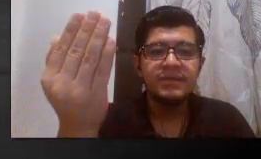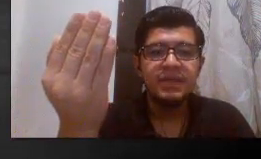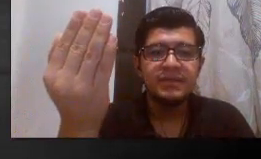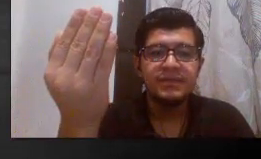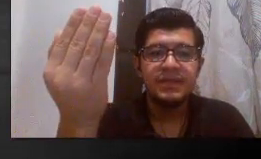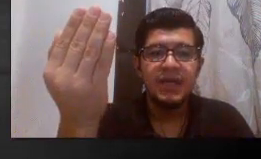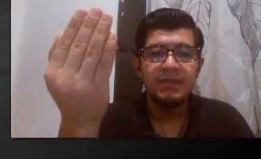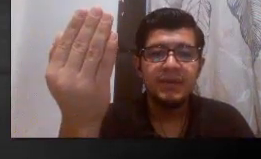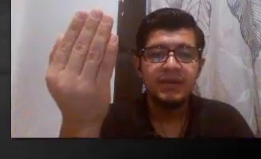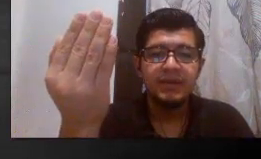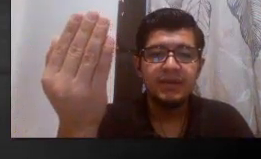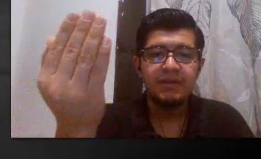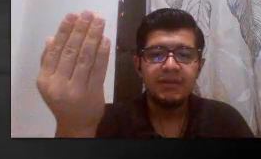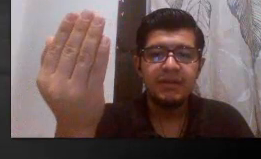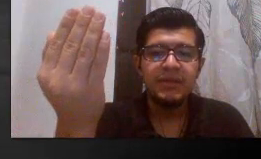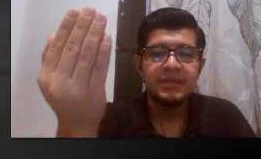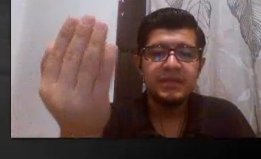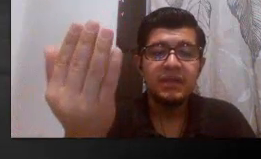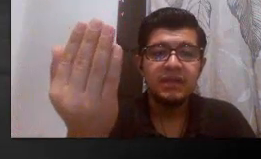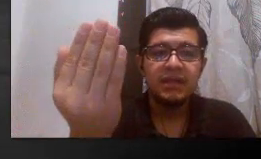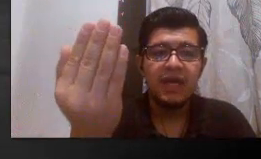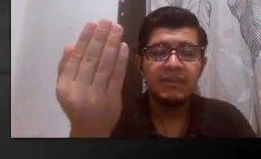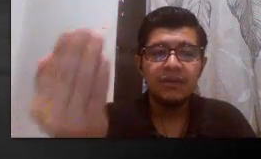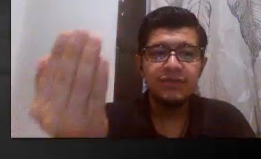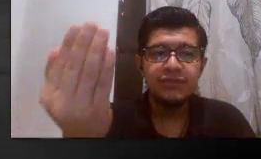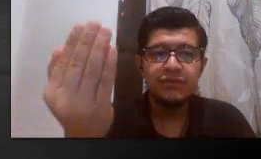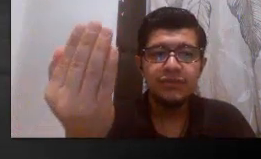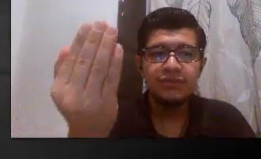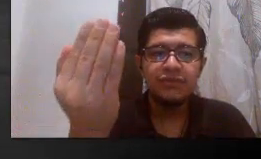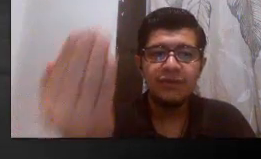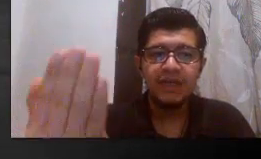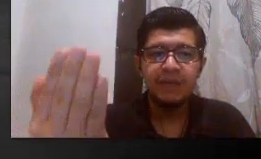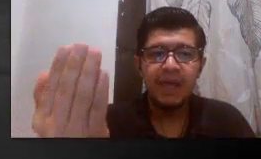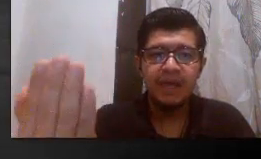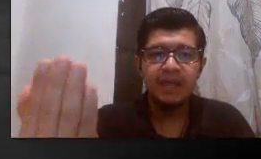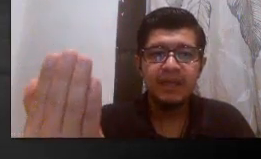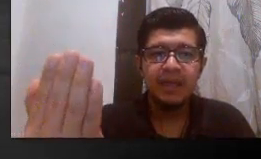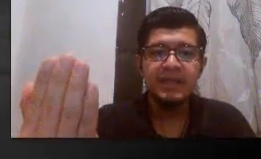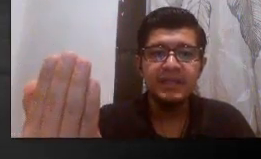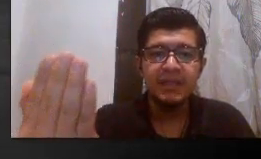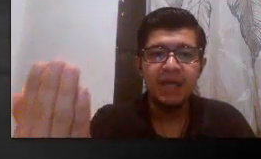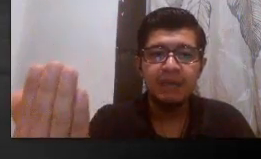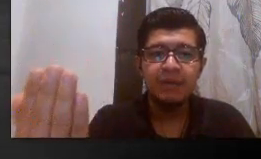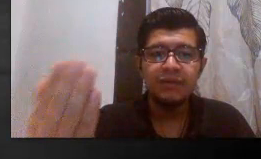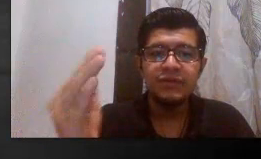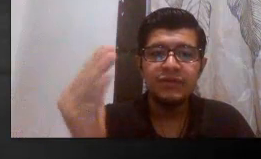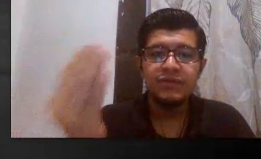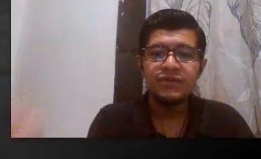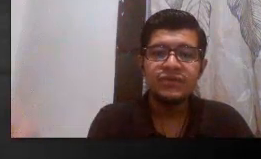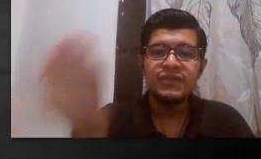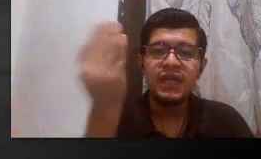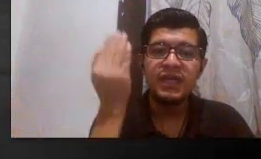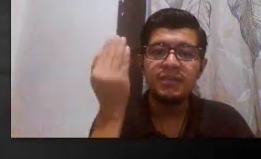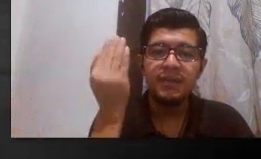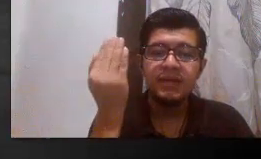prime in terms of shape. It means that I'm going to flat my hand, and then I'm going